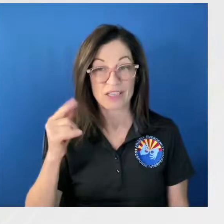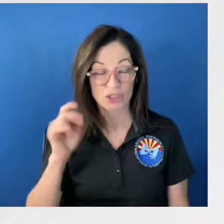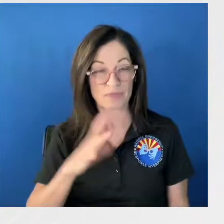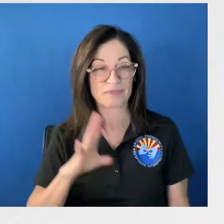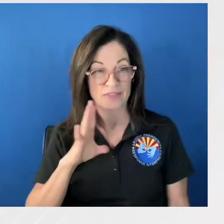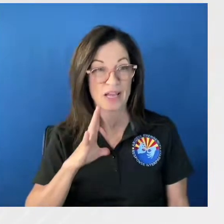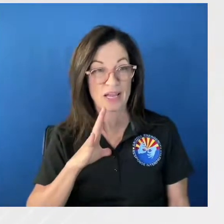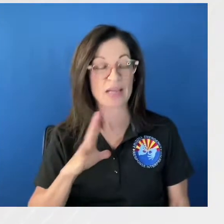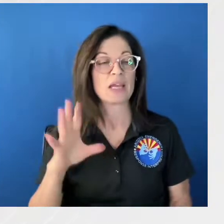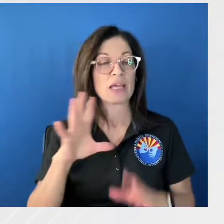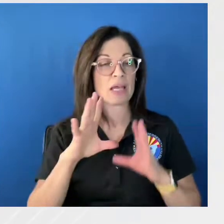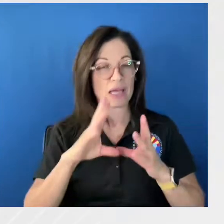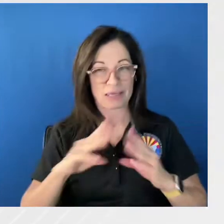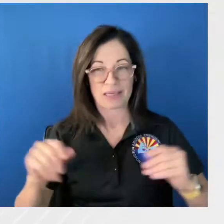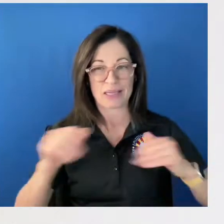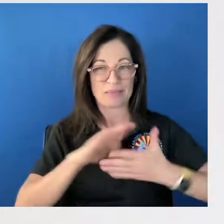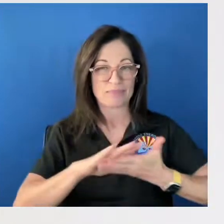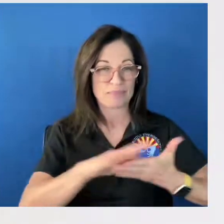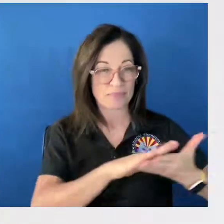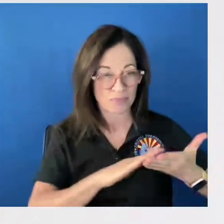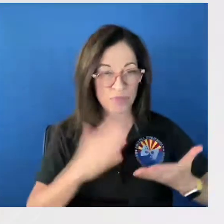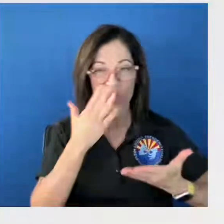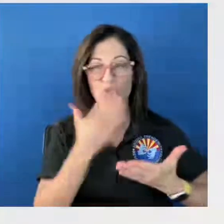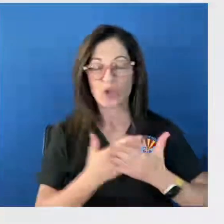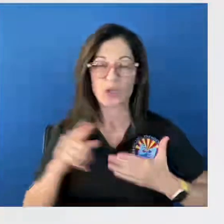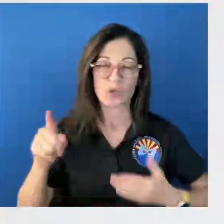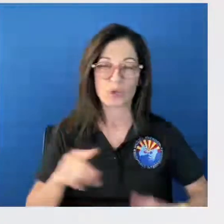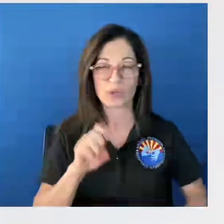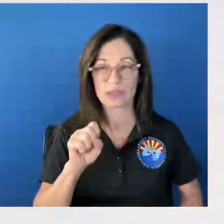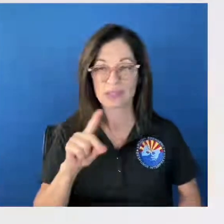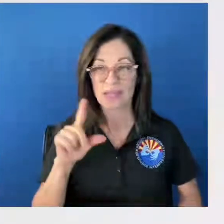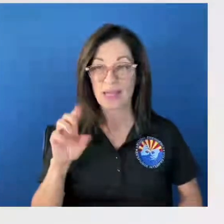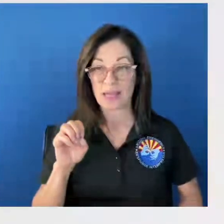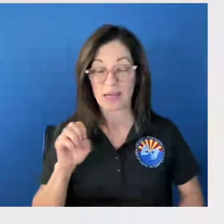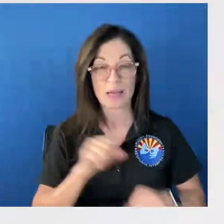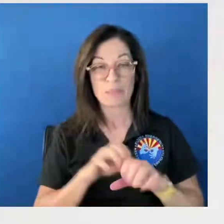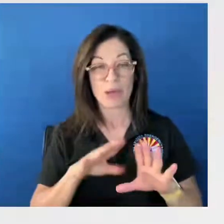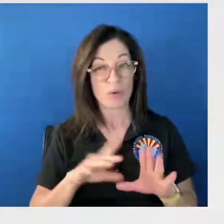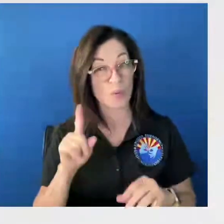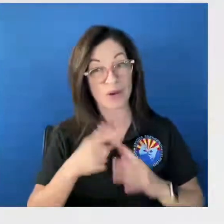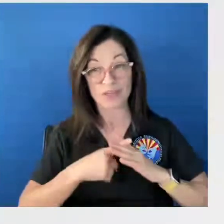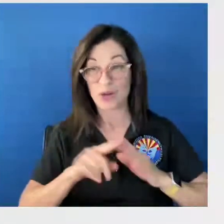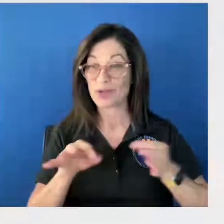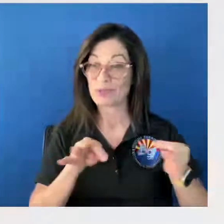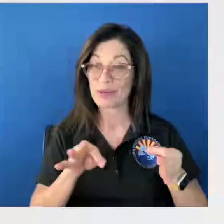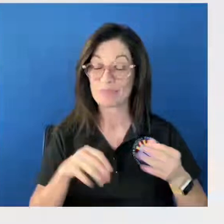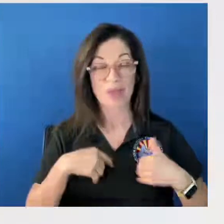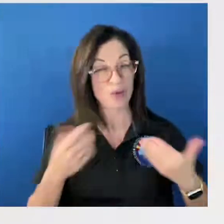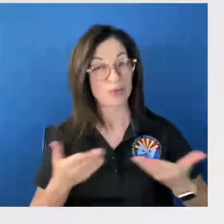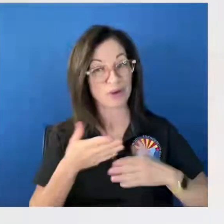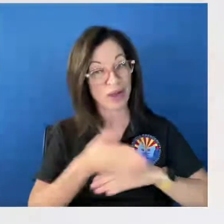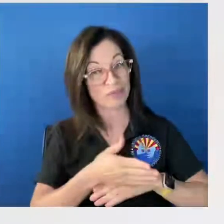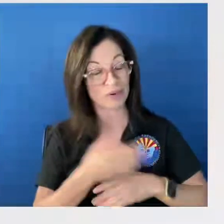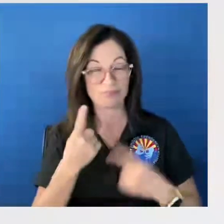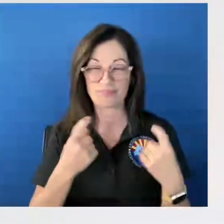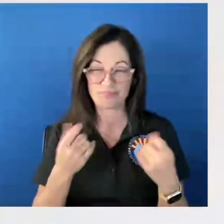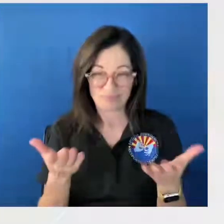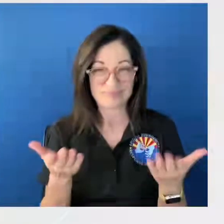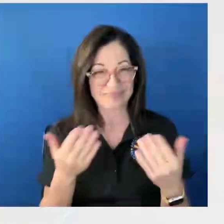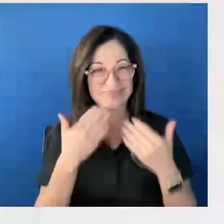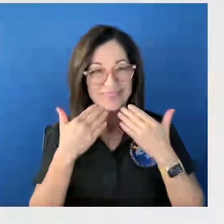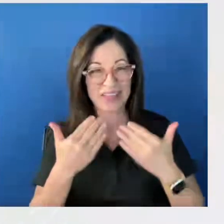secured, and looking good back down to Saddle Mountain where we kind of started this conversation. So I'll be around afterwards. Ask me questions. Thanks. Appreciate